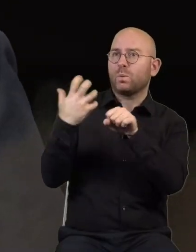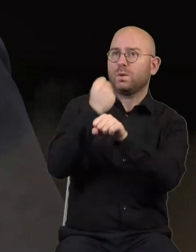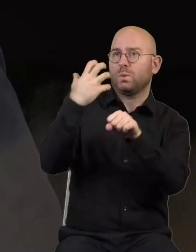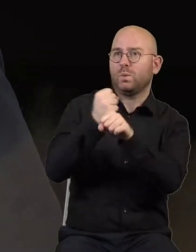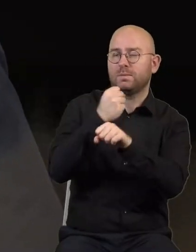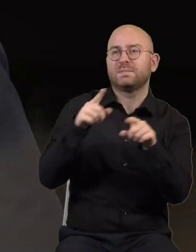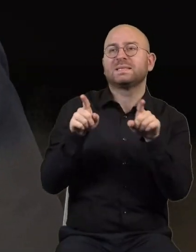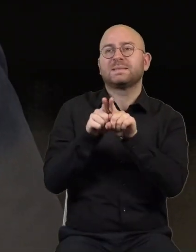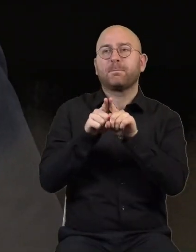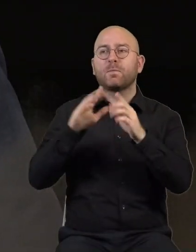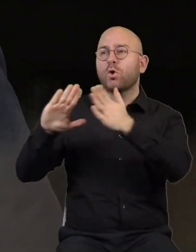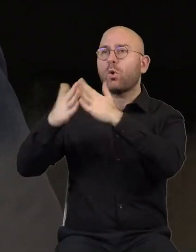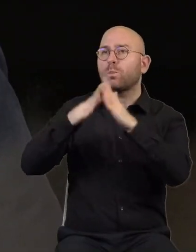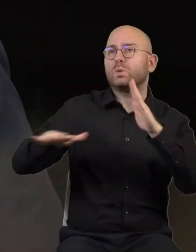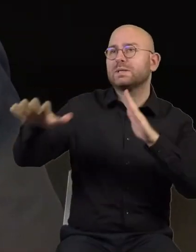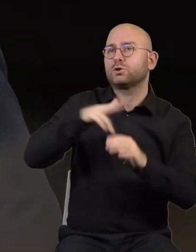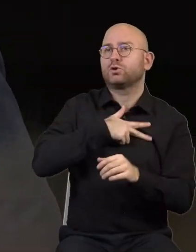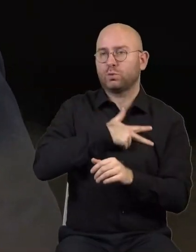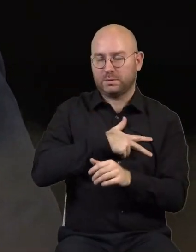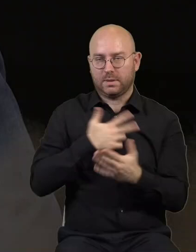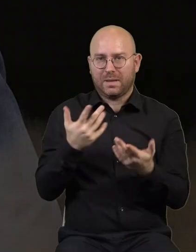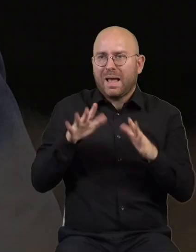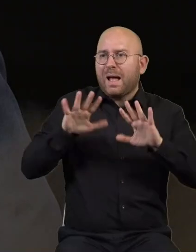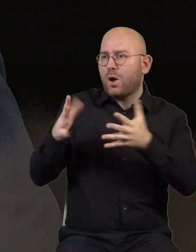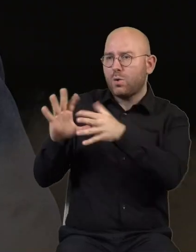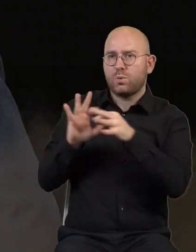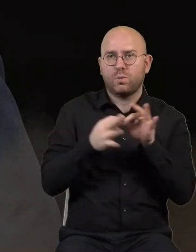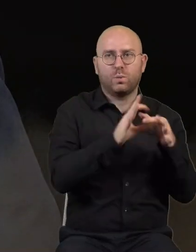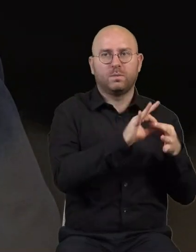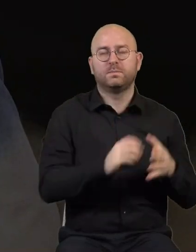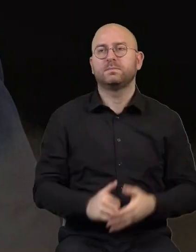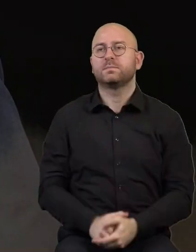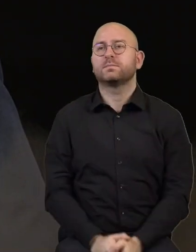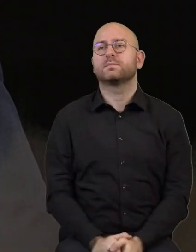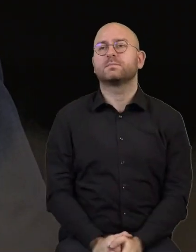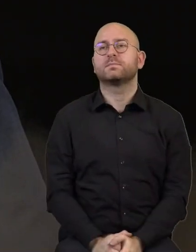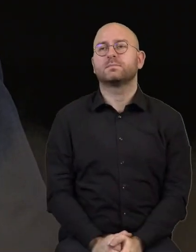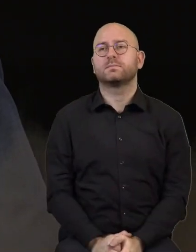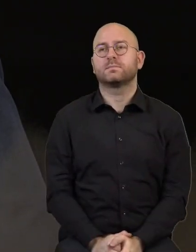Well, I mentioned today the pollution, the CO2 emissions.